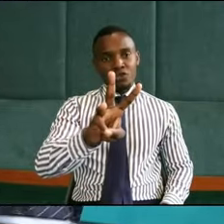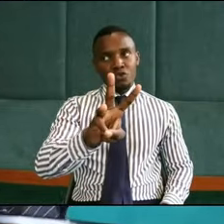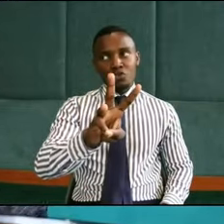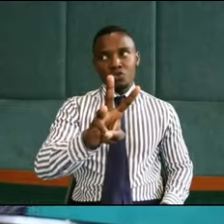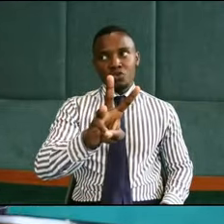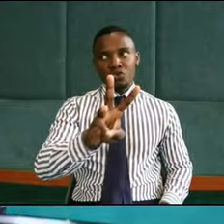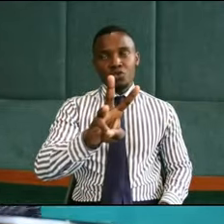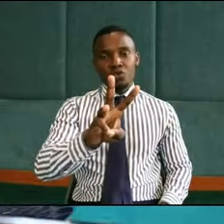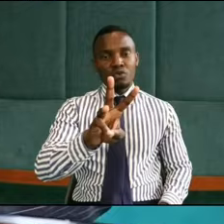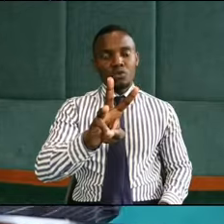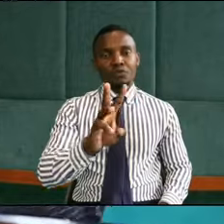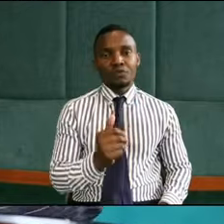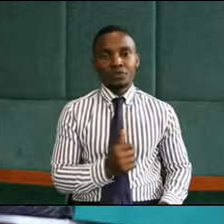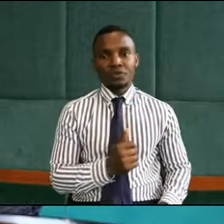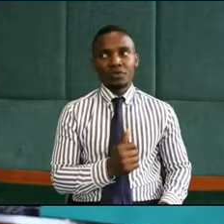chronologically,